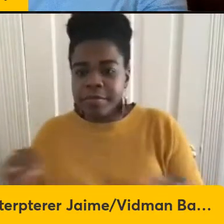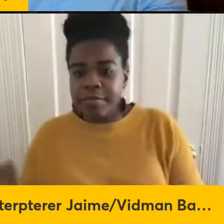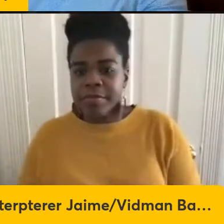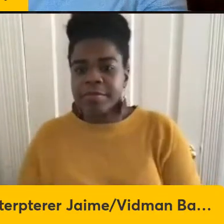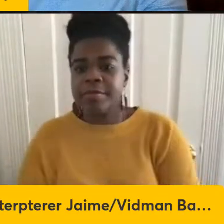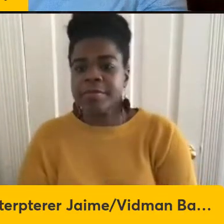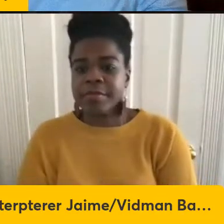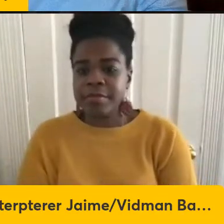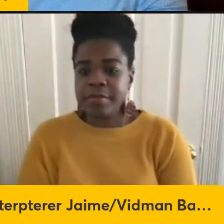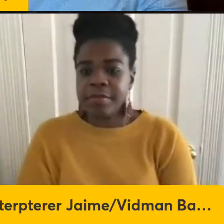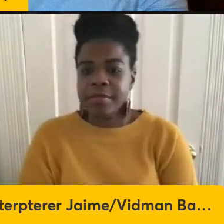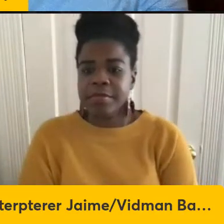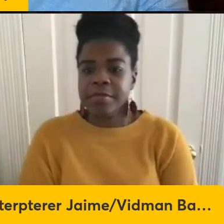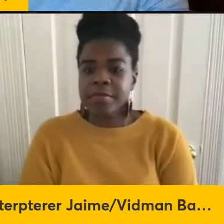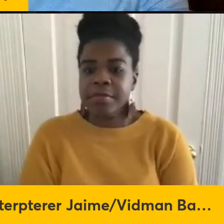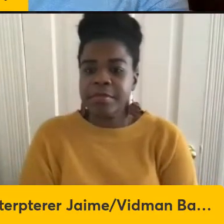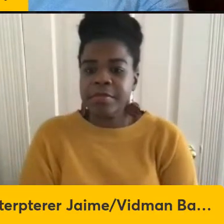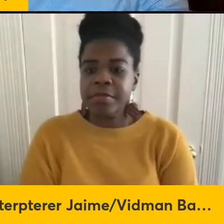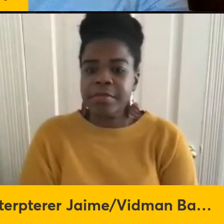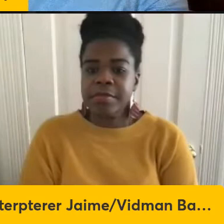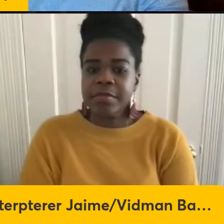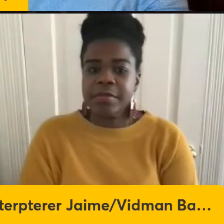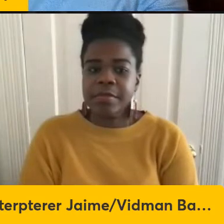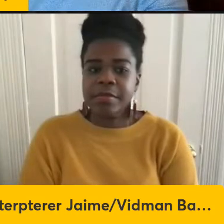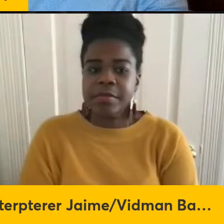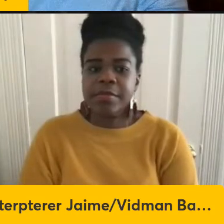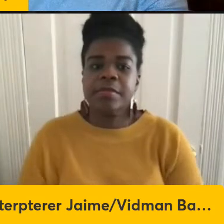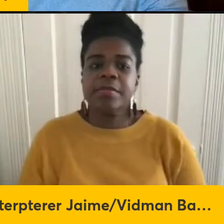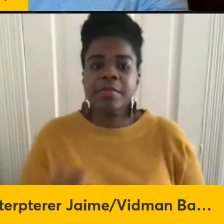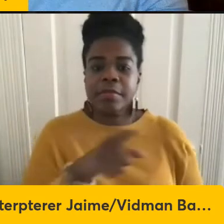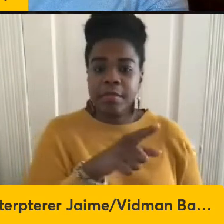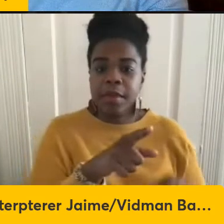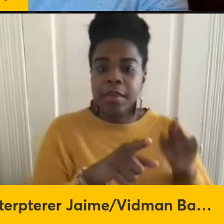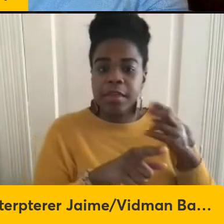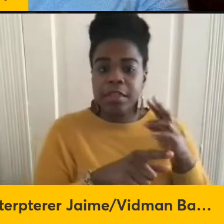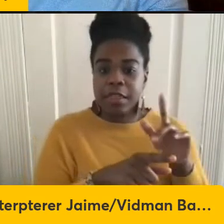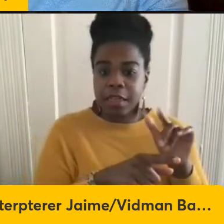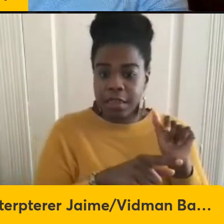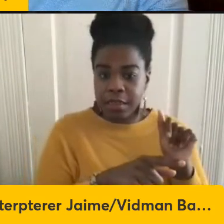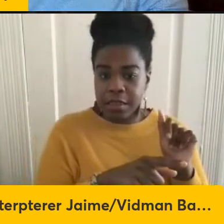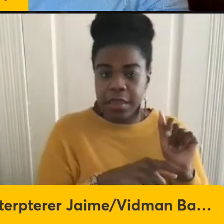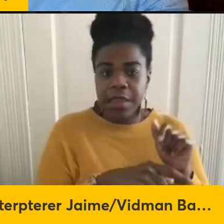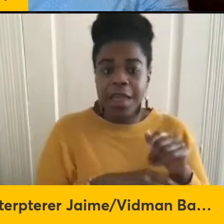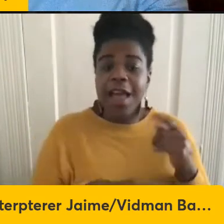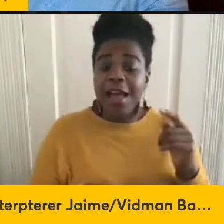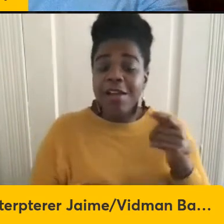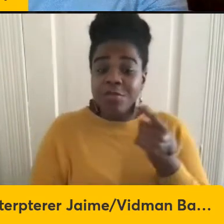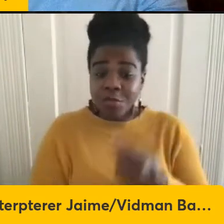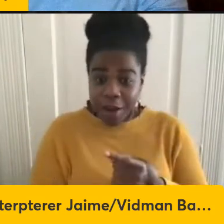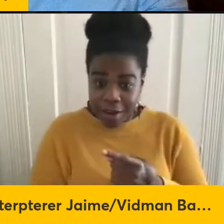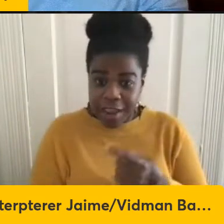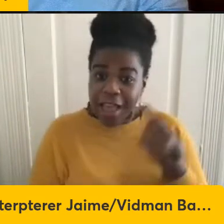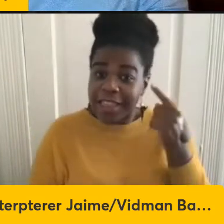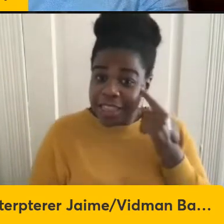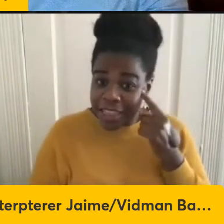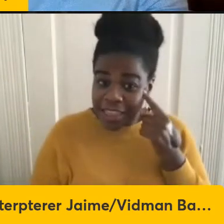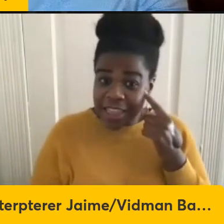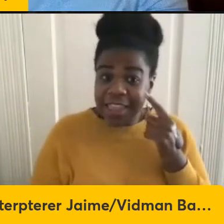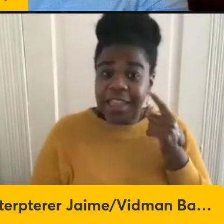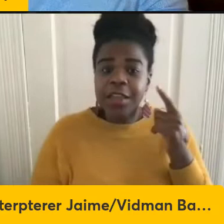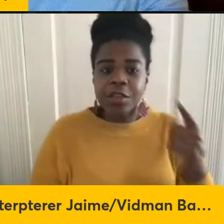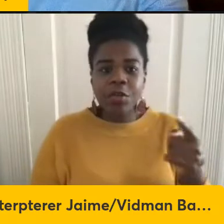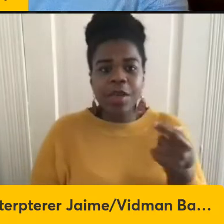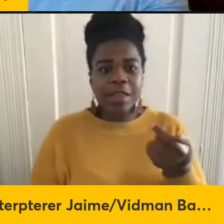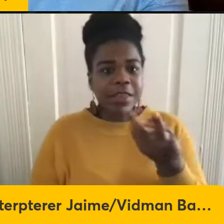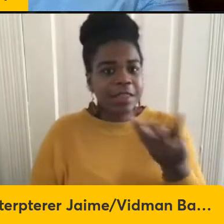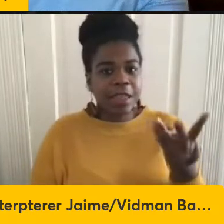advocacy. Right. I think, you know, it is, you brought up several points